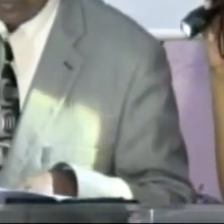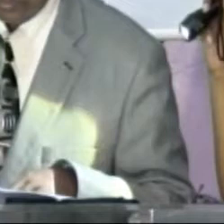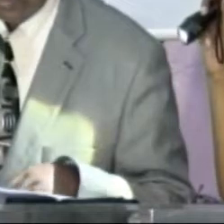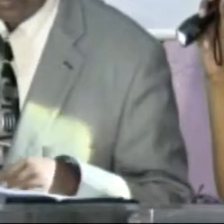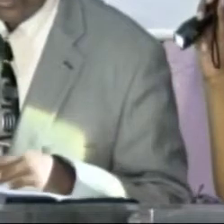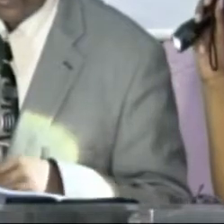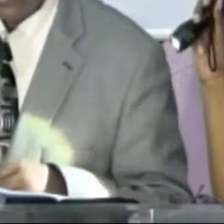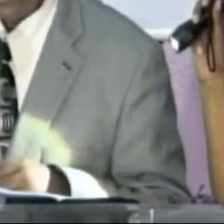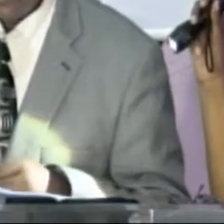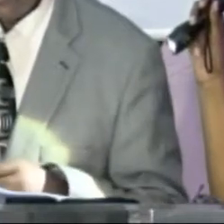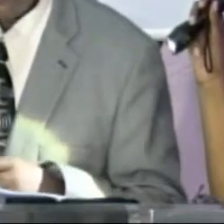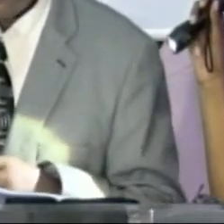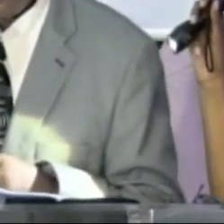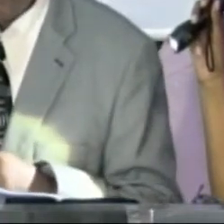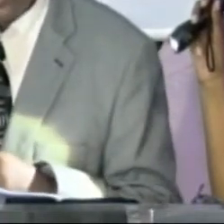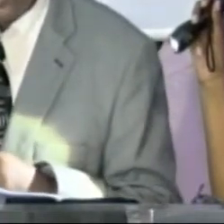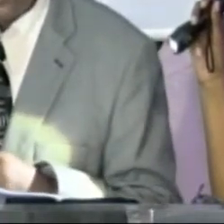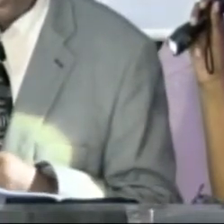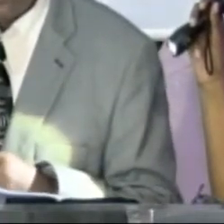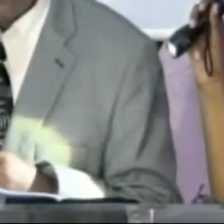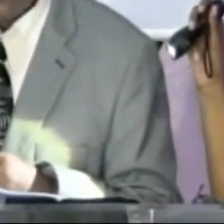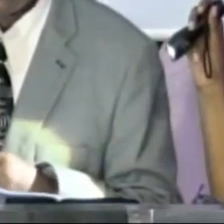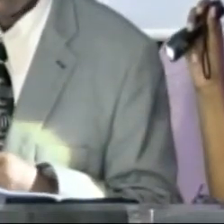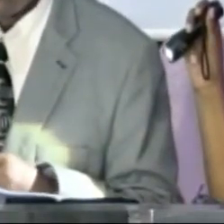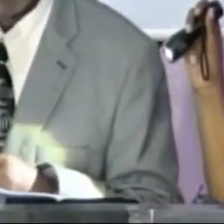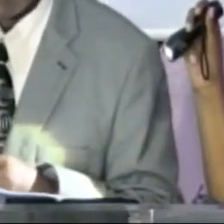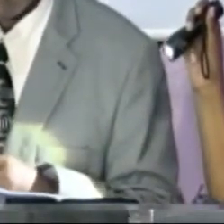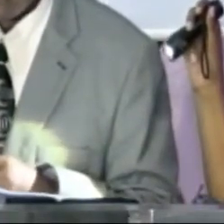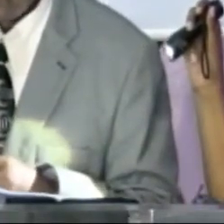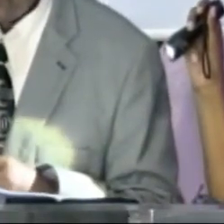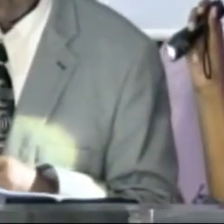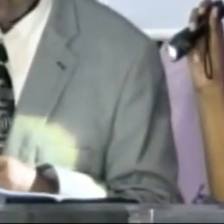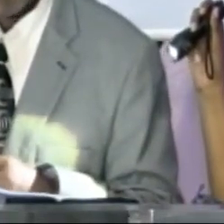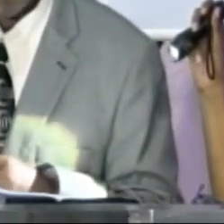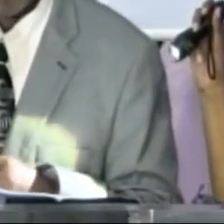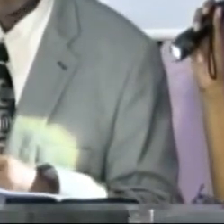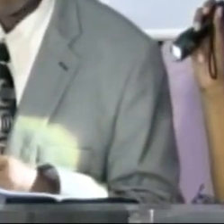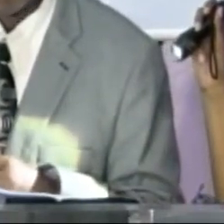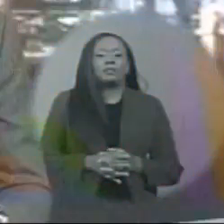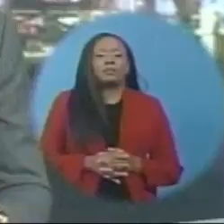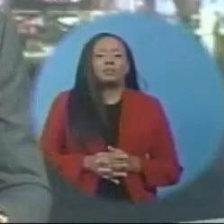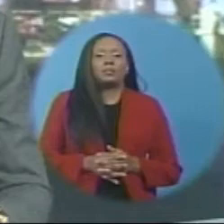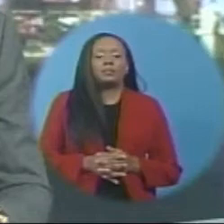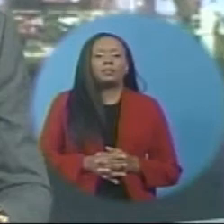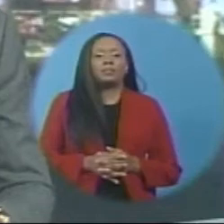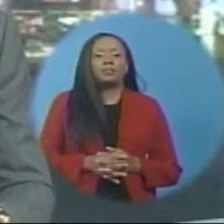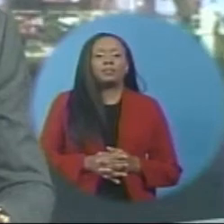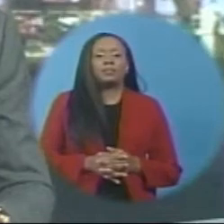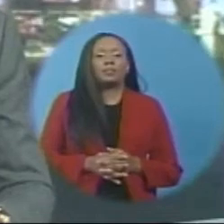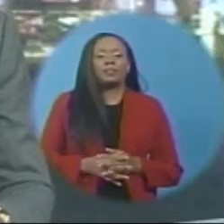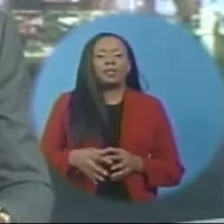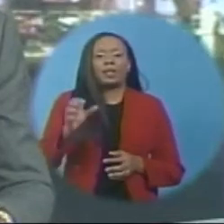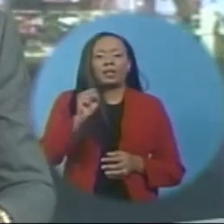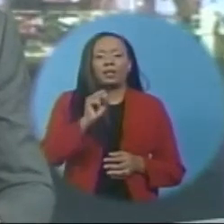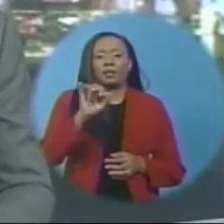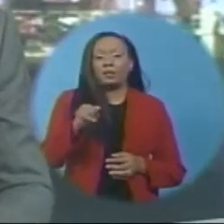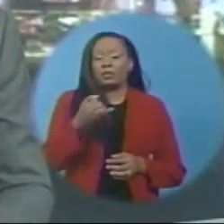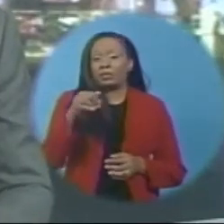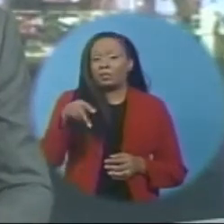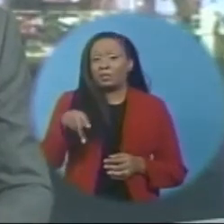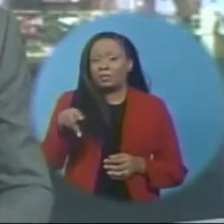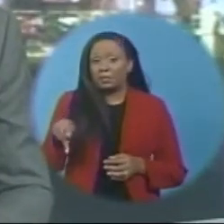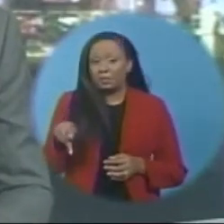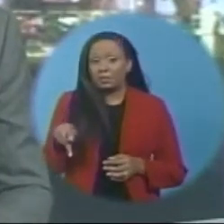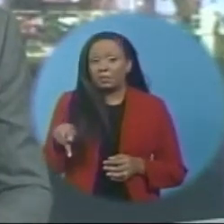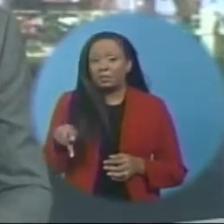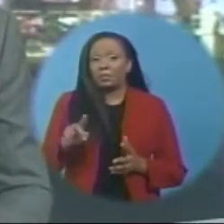temperance, goodness, meekness, and humility instead? I think so. Ecology was the topic of